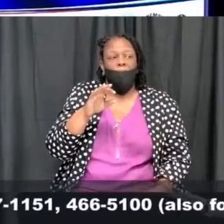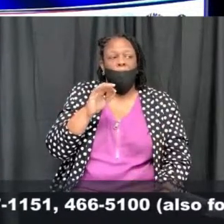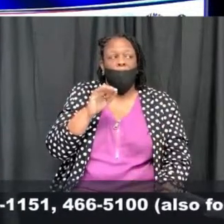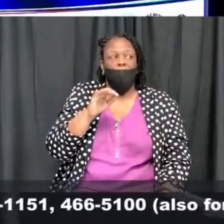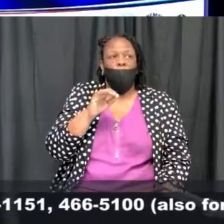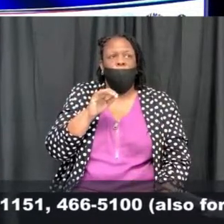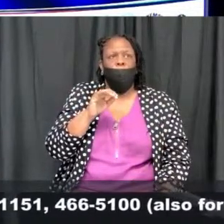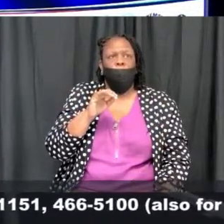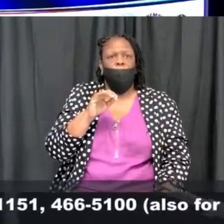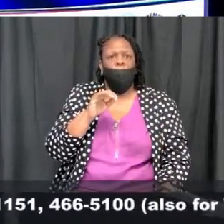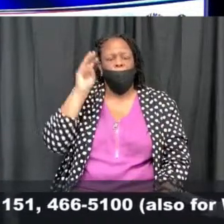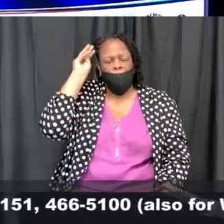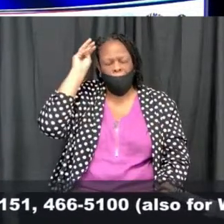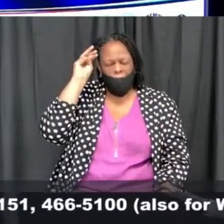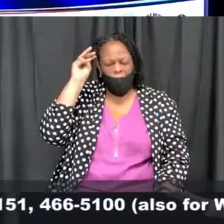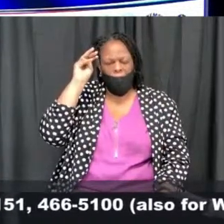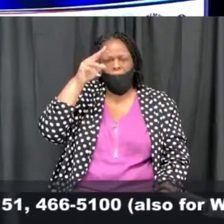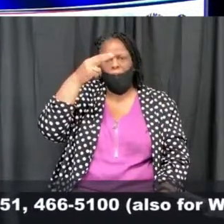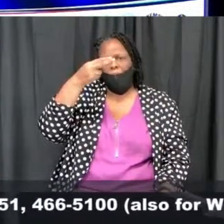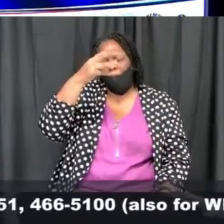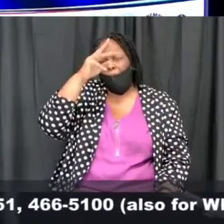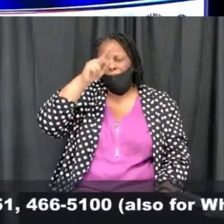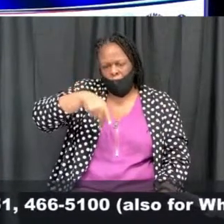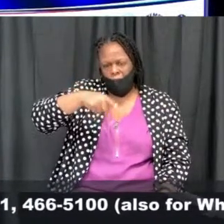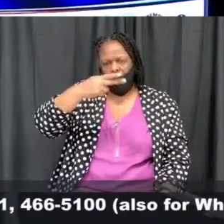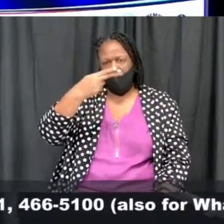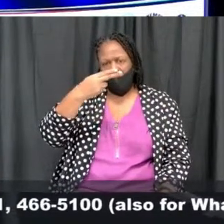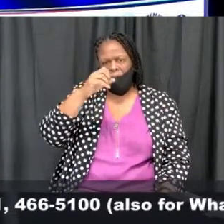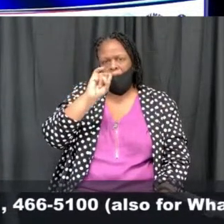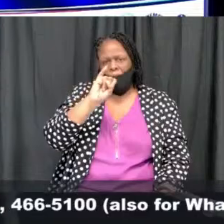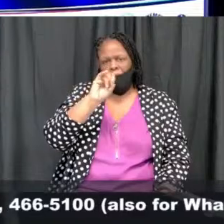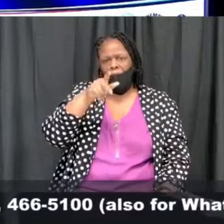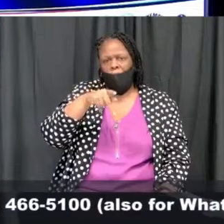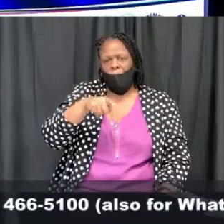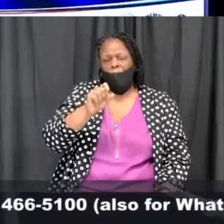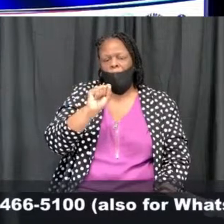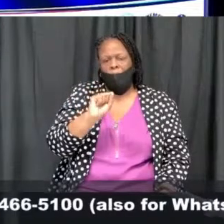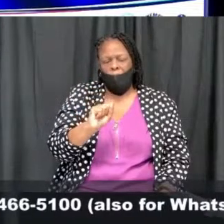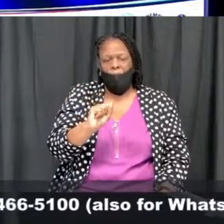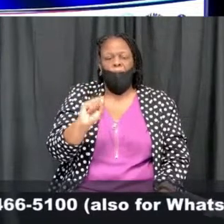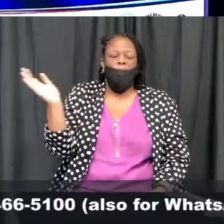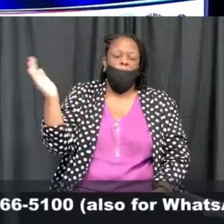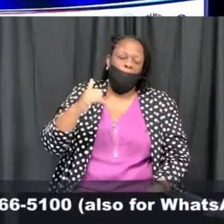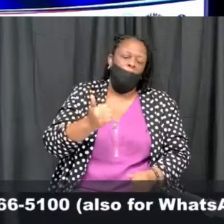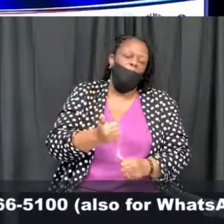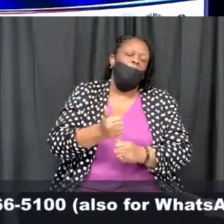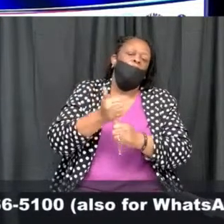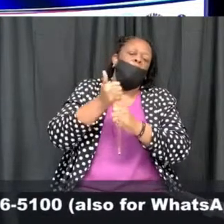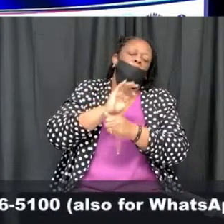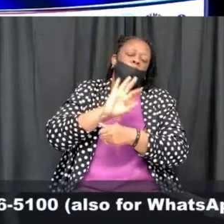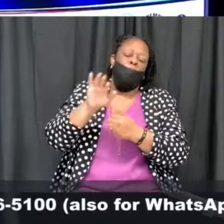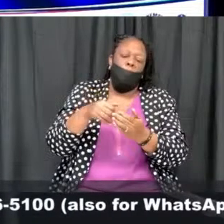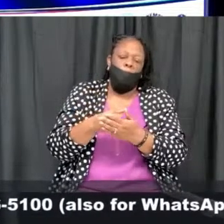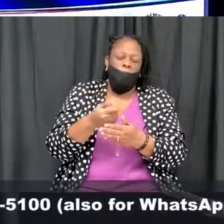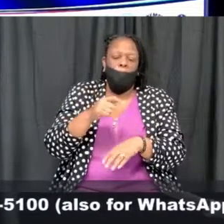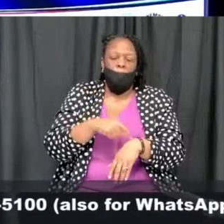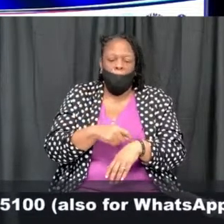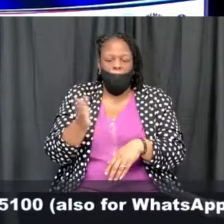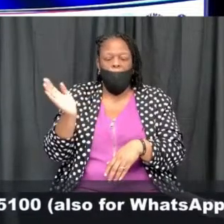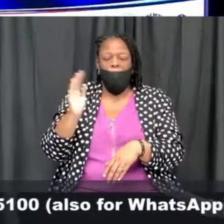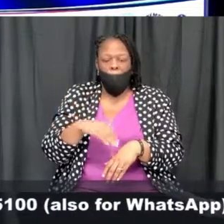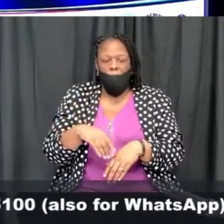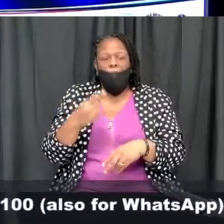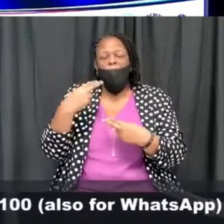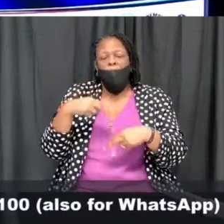is here as usual and continues to support us here at these briefings and on